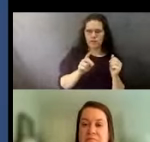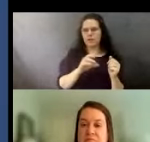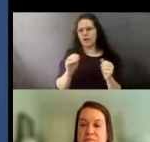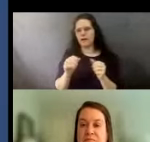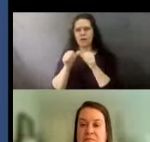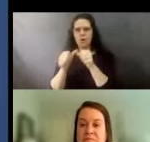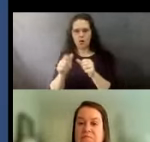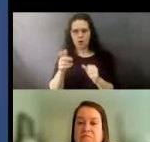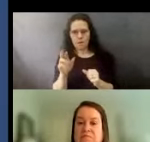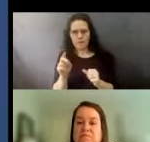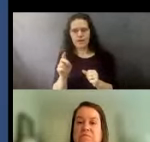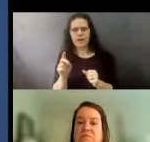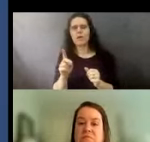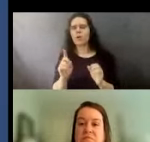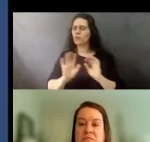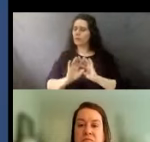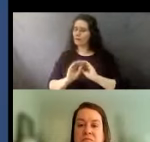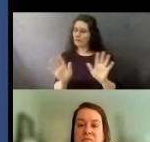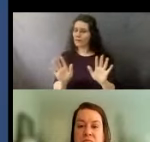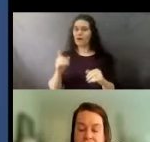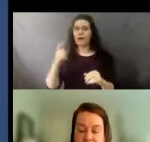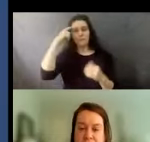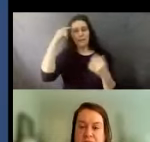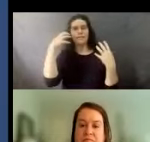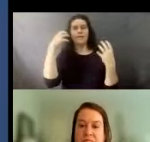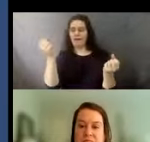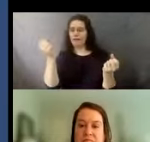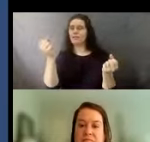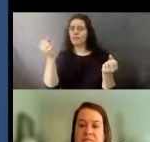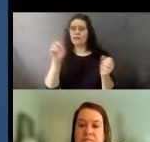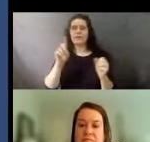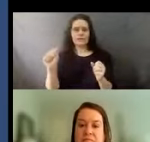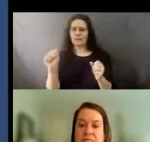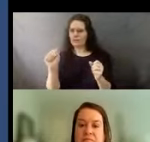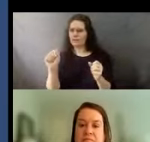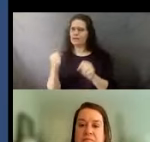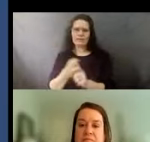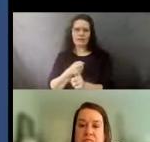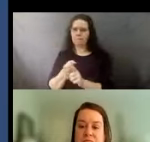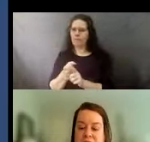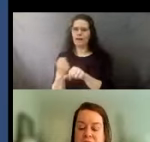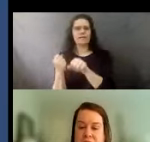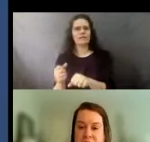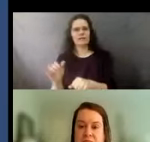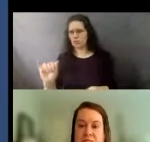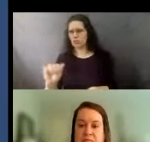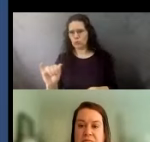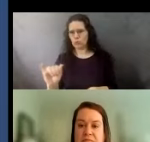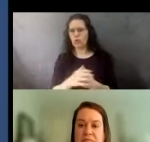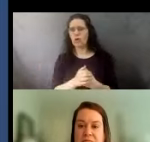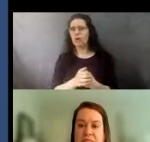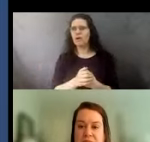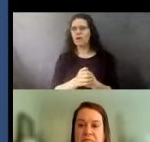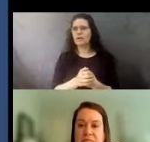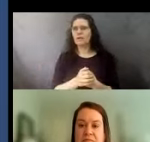really clear that folks who have mental health related disabilities, I mean, all of these same principles apply, right? So, you know,